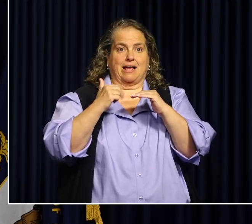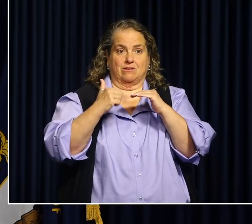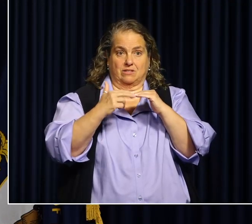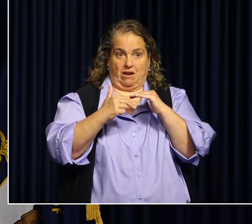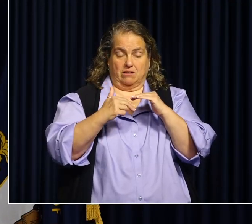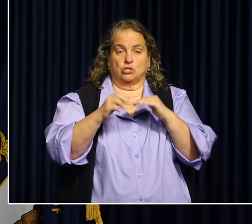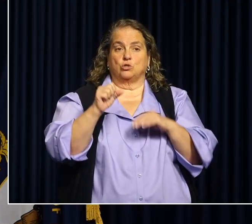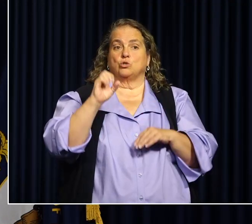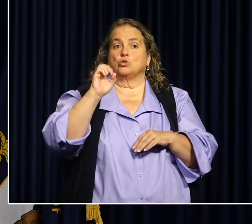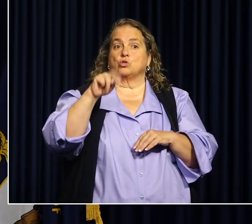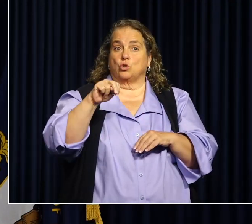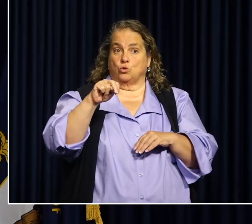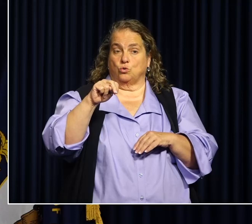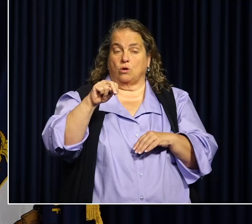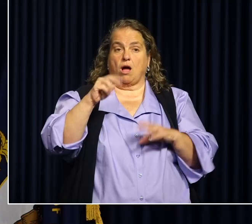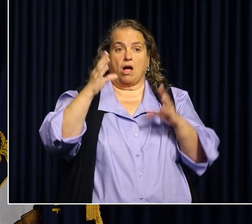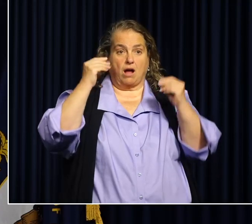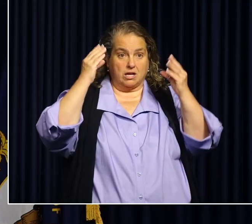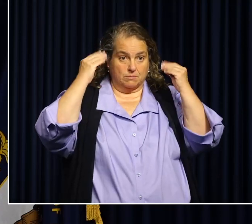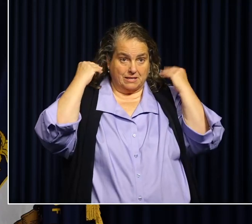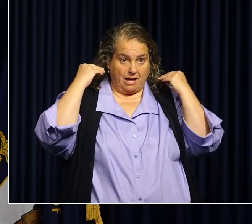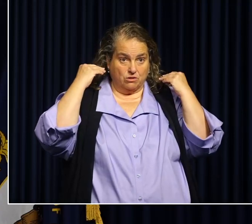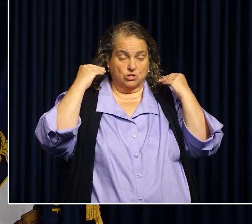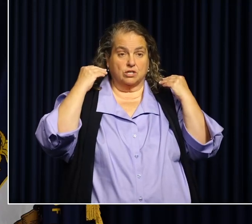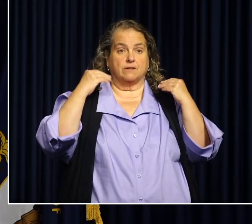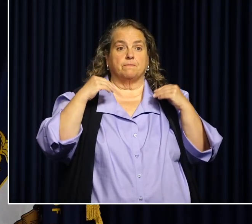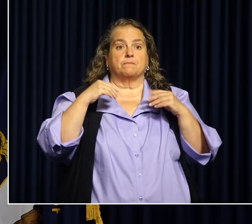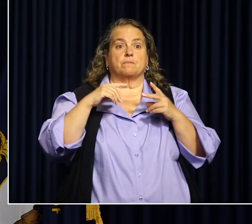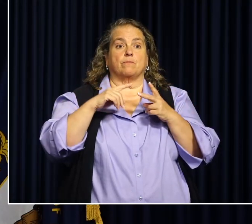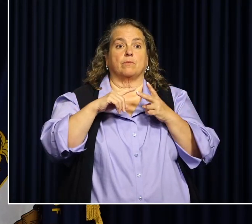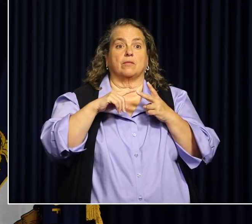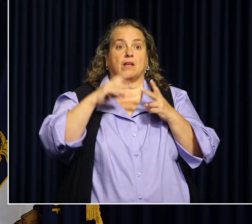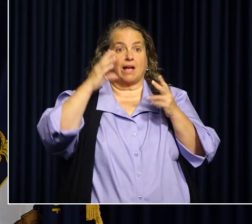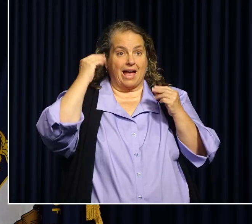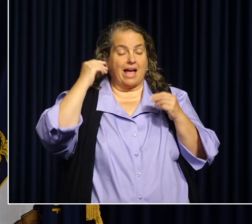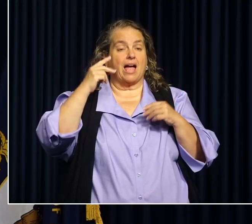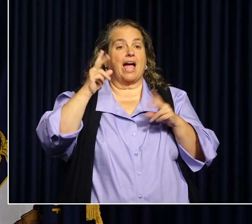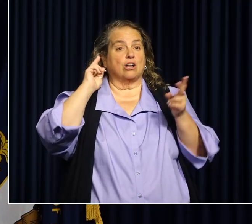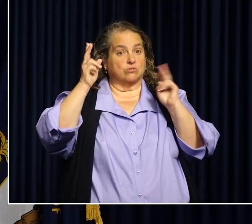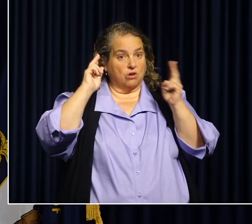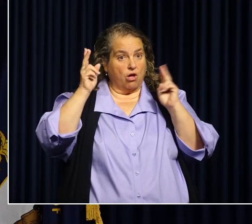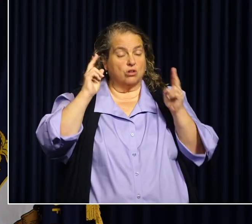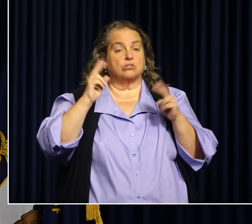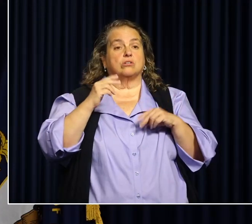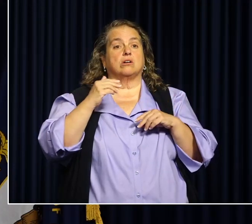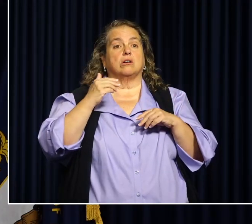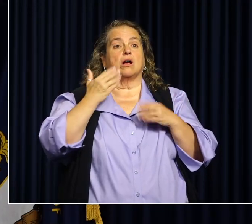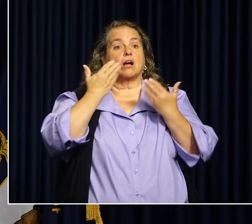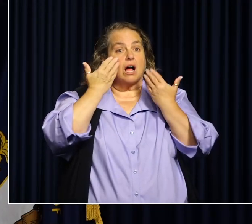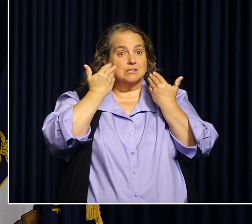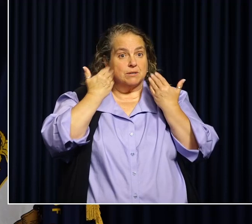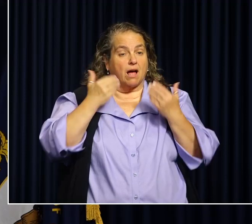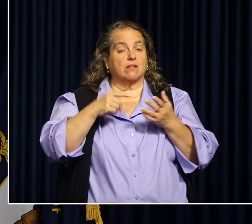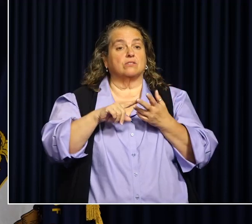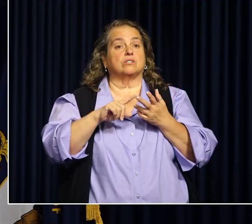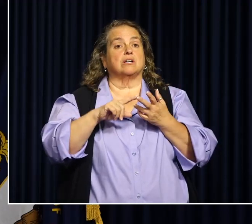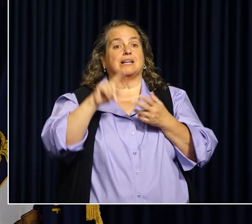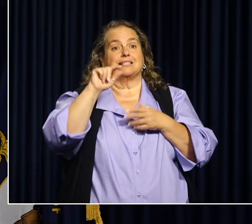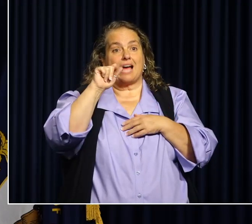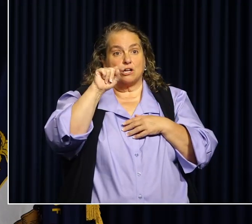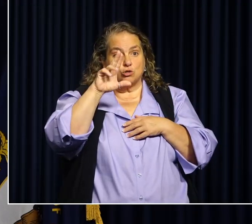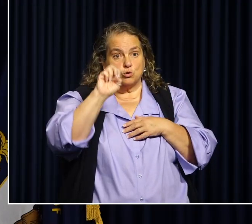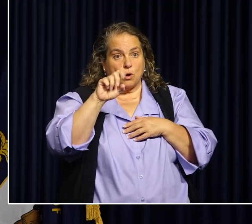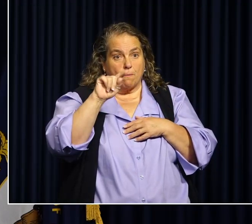posting cosmetology, hair salons and barbershops, tanning salons, and tattoo parlors. We're